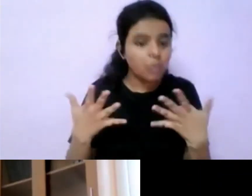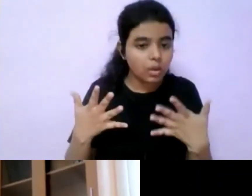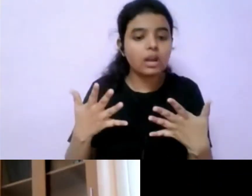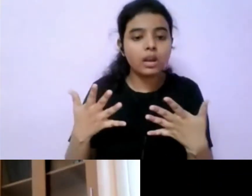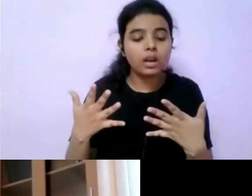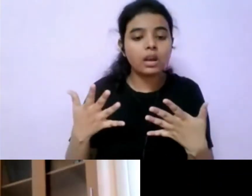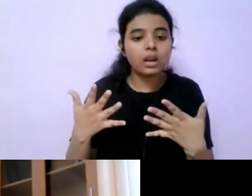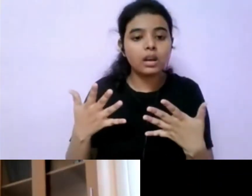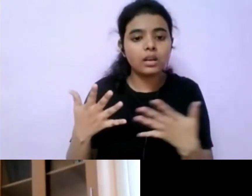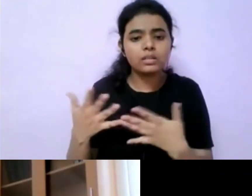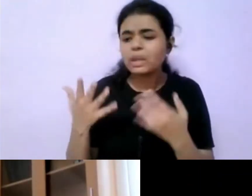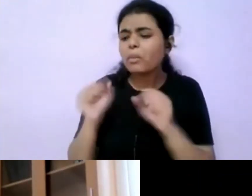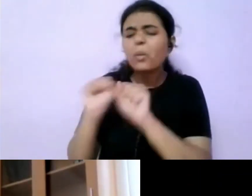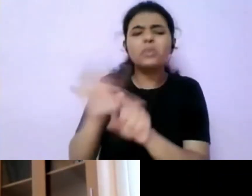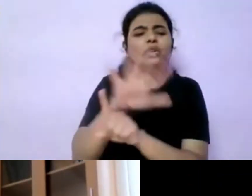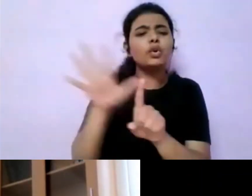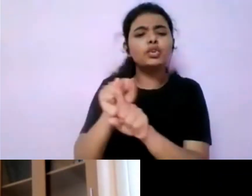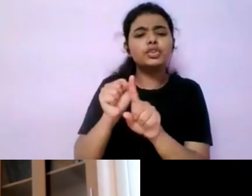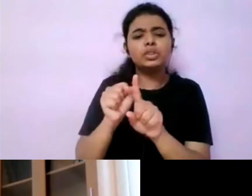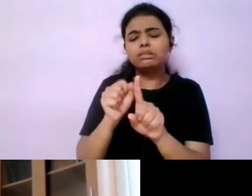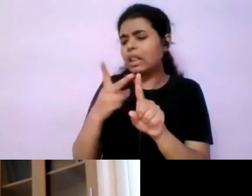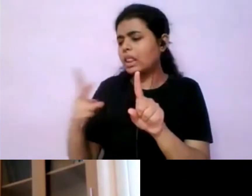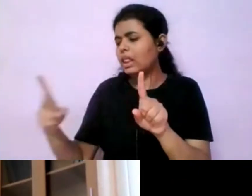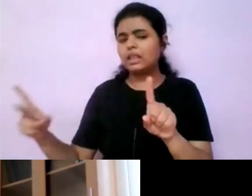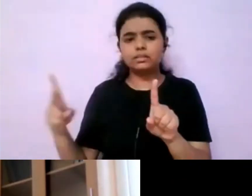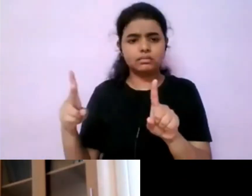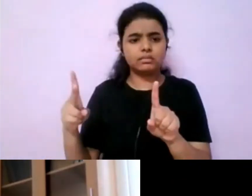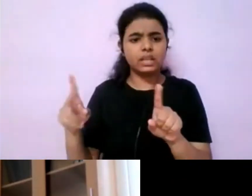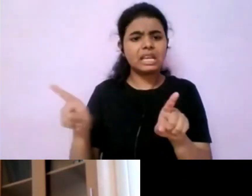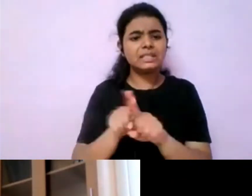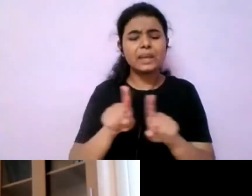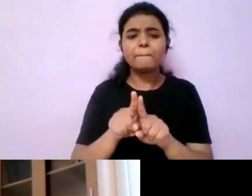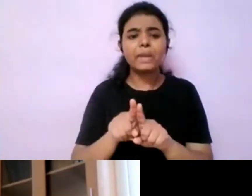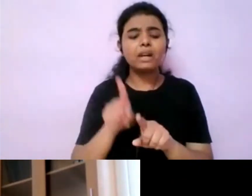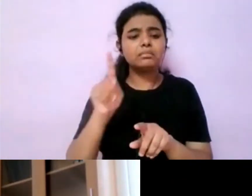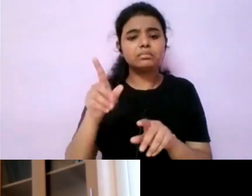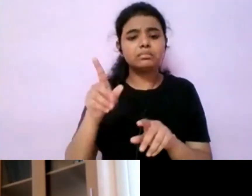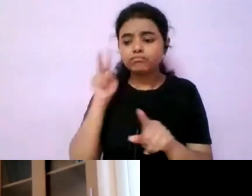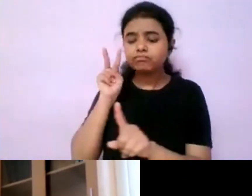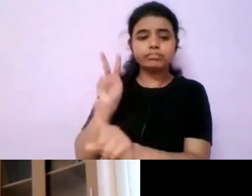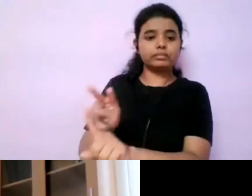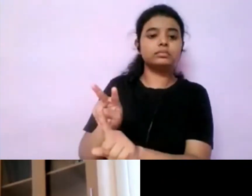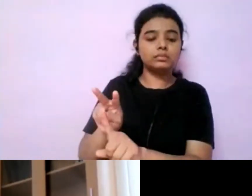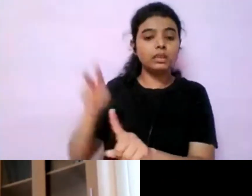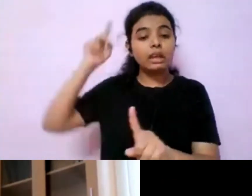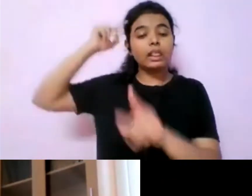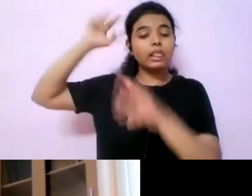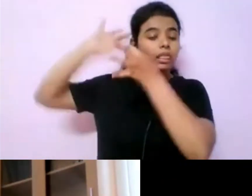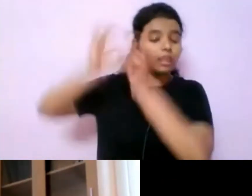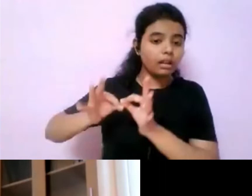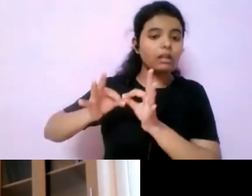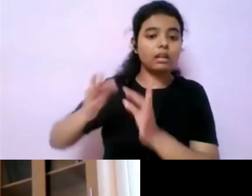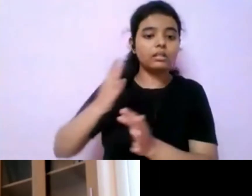at lots of cultural representation of disability. It gives us a grasp on the stereotypes that impact on disabled